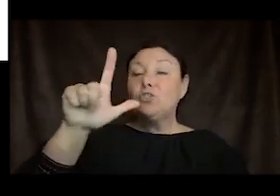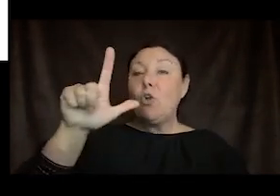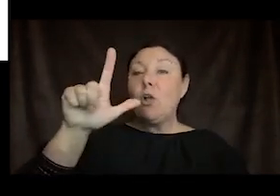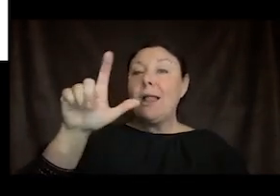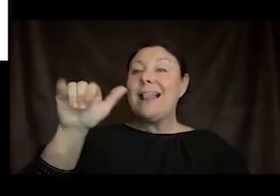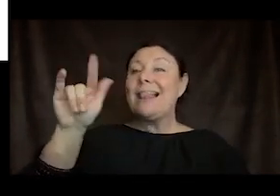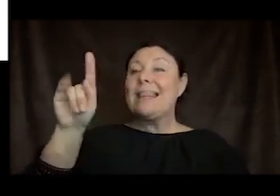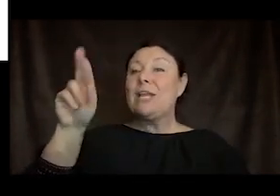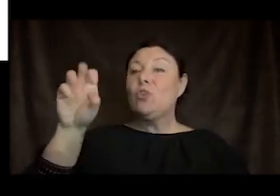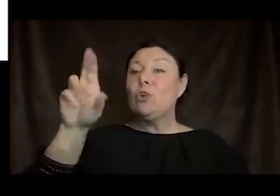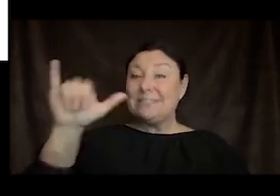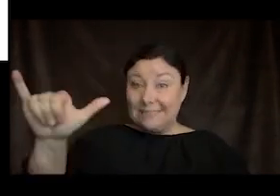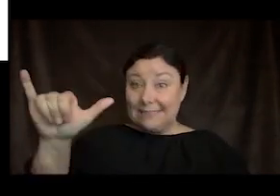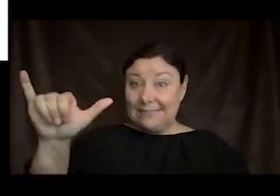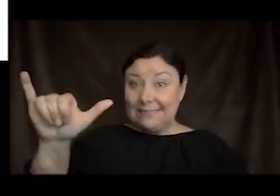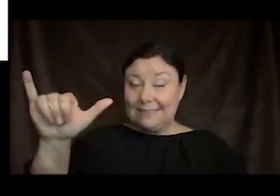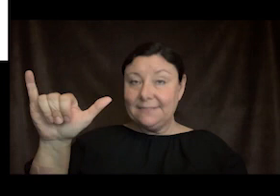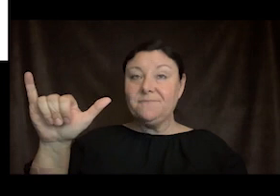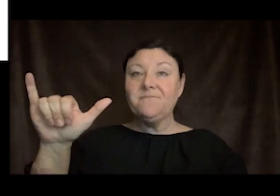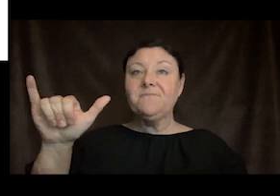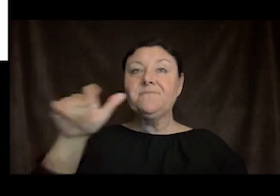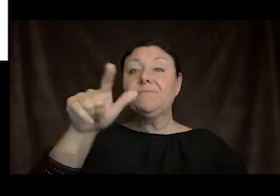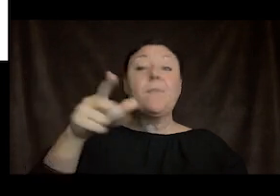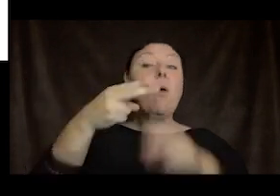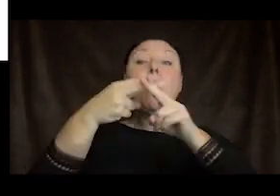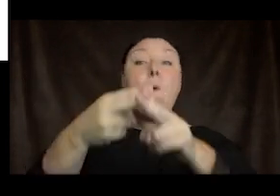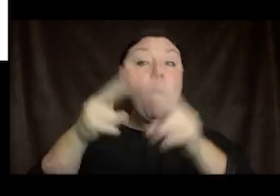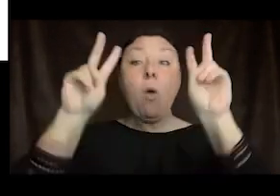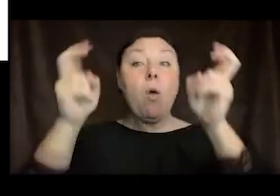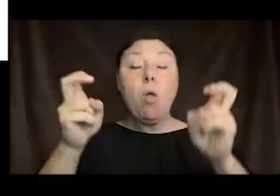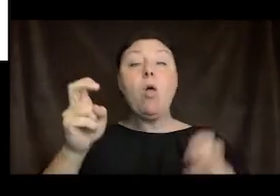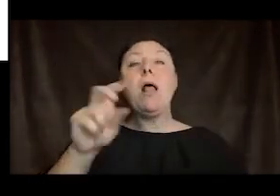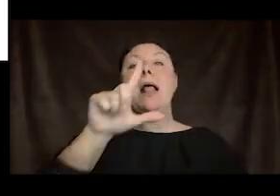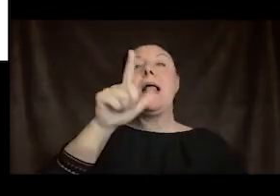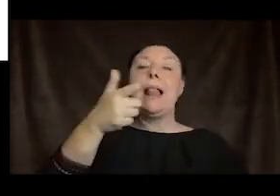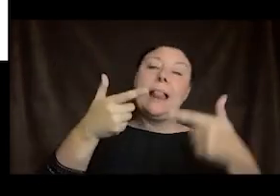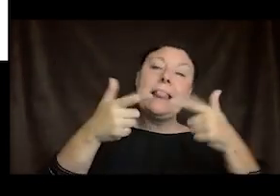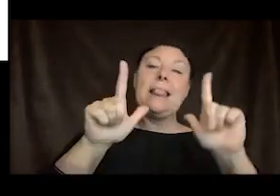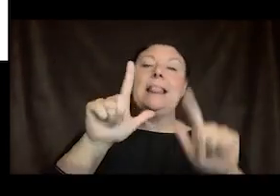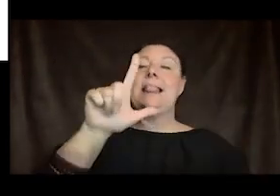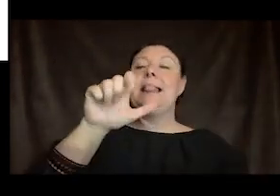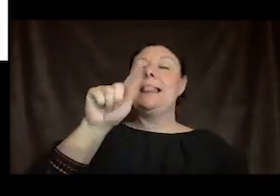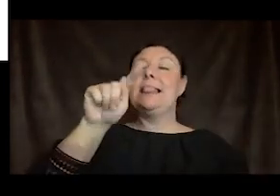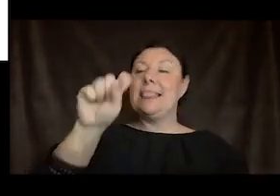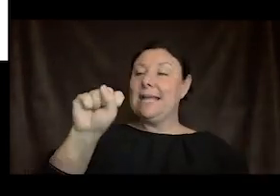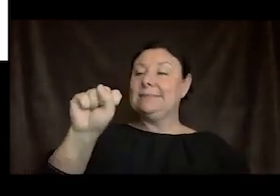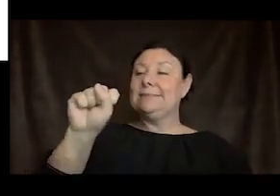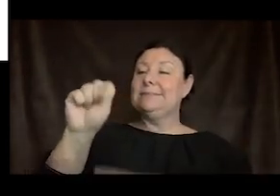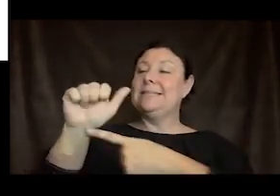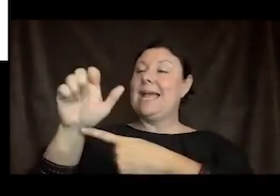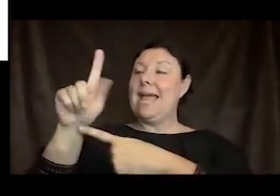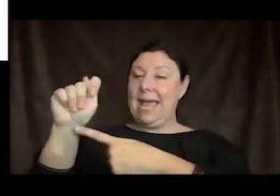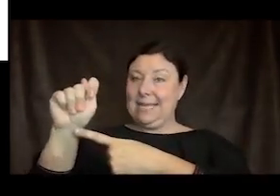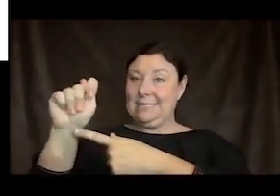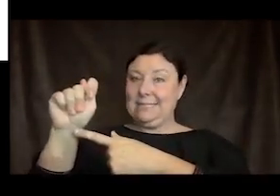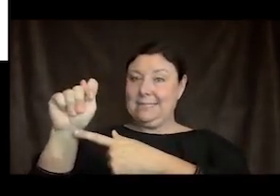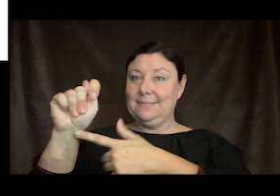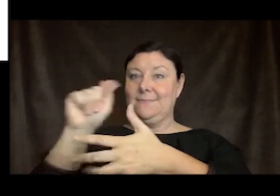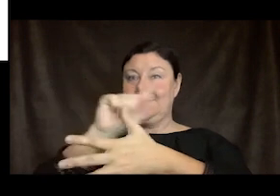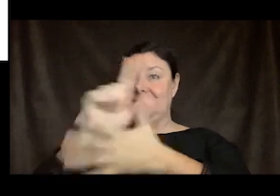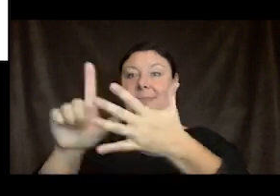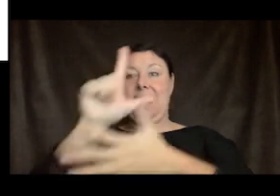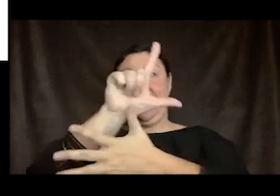this framework called Let's Act, which is love and listen, educate, talk,